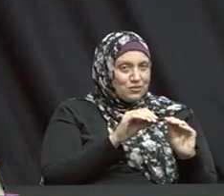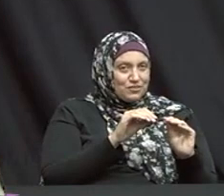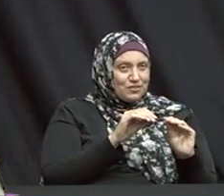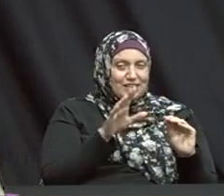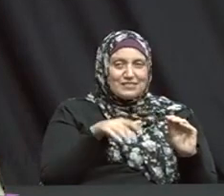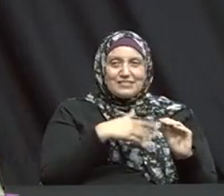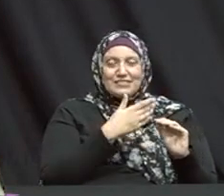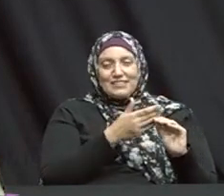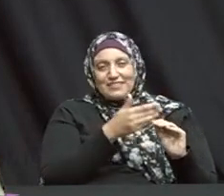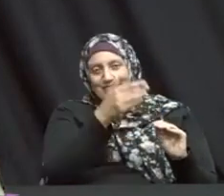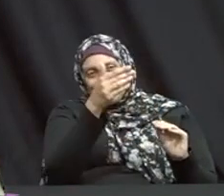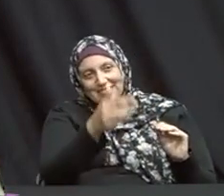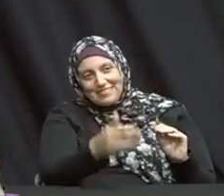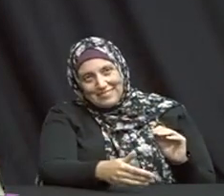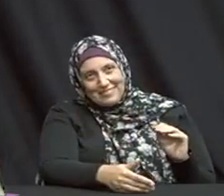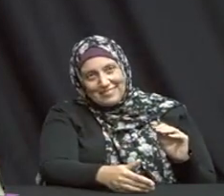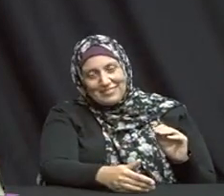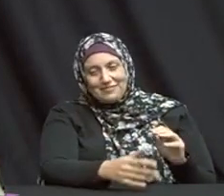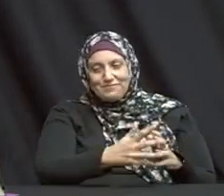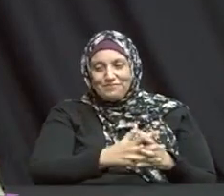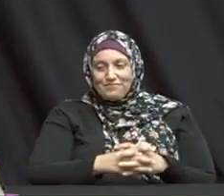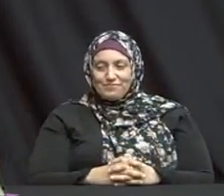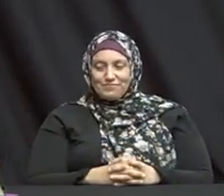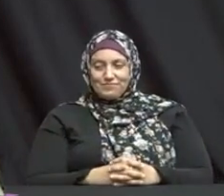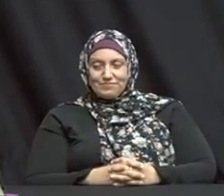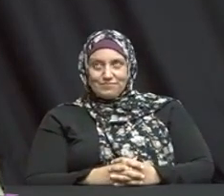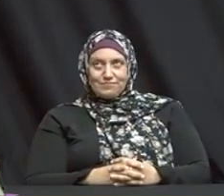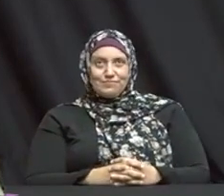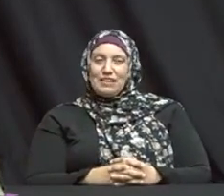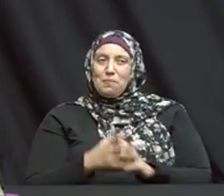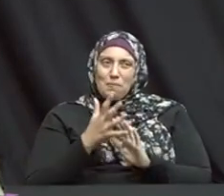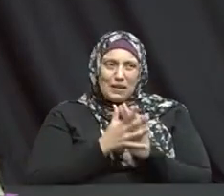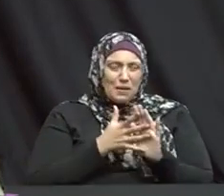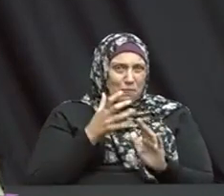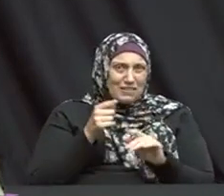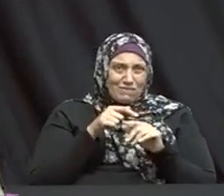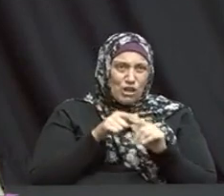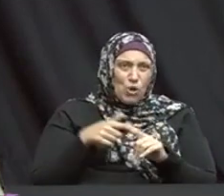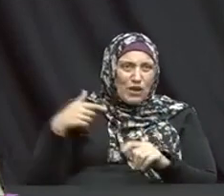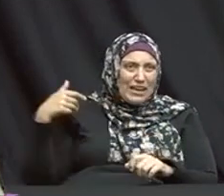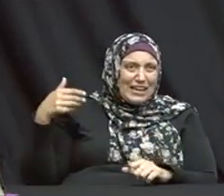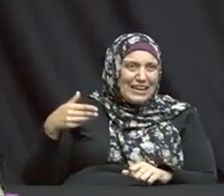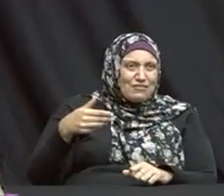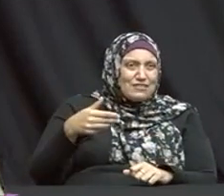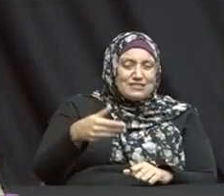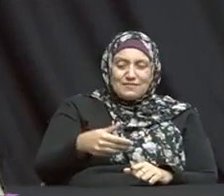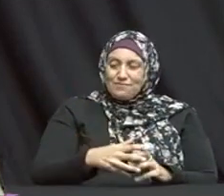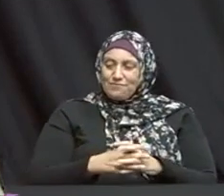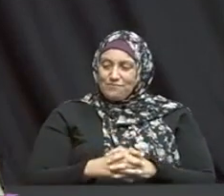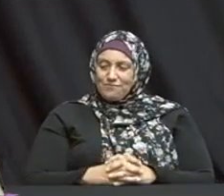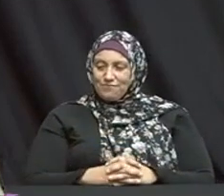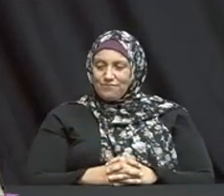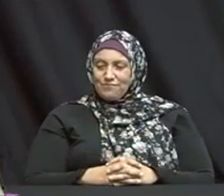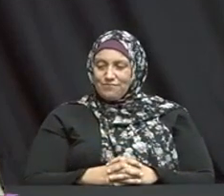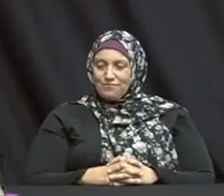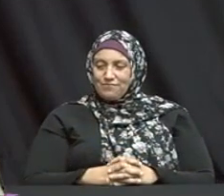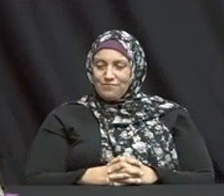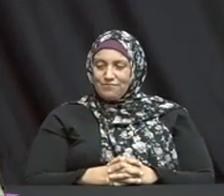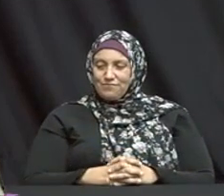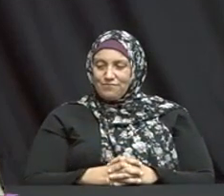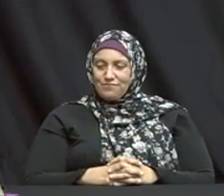in accordance with the laws of inheritance. Is that allowable? Hajdani, this is allowable as long as the